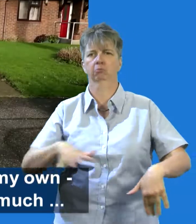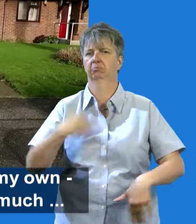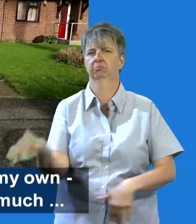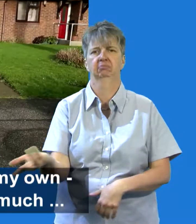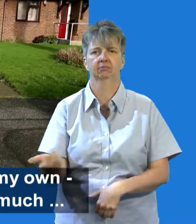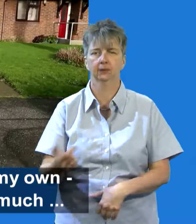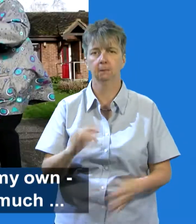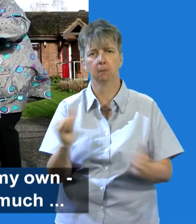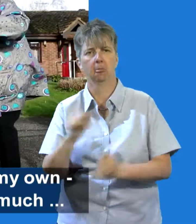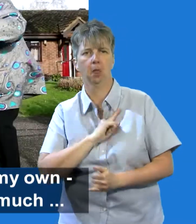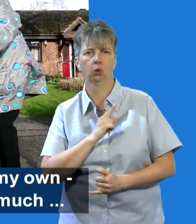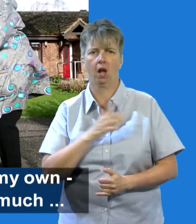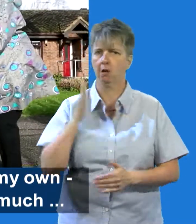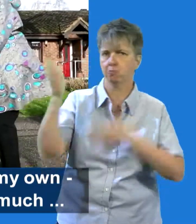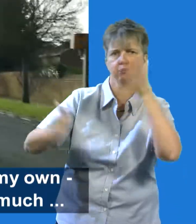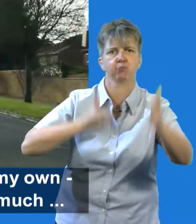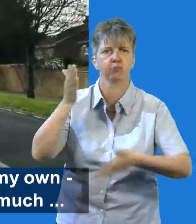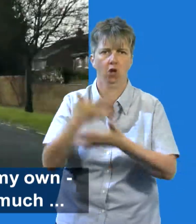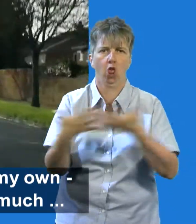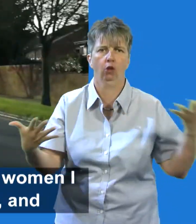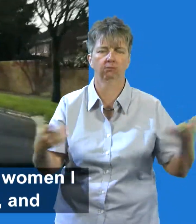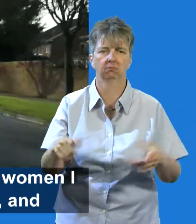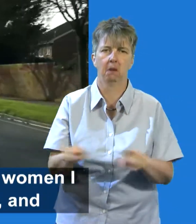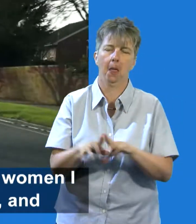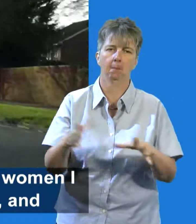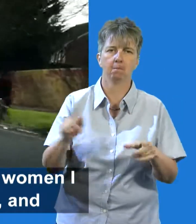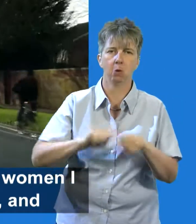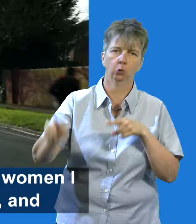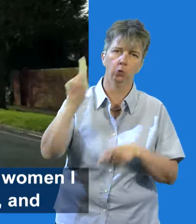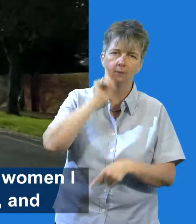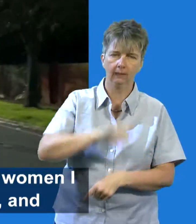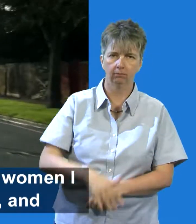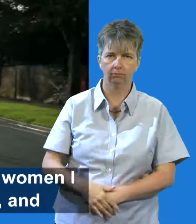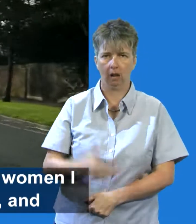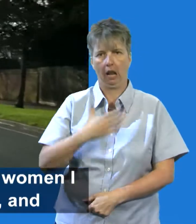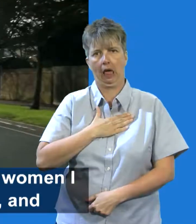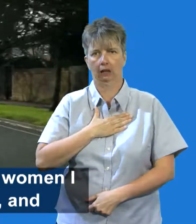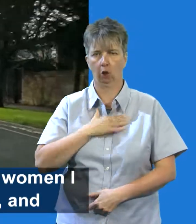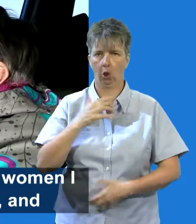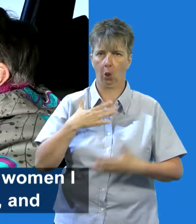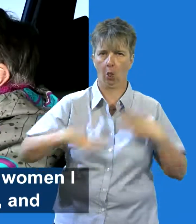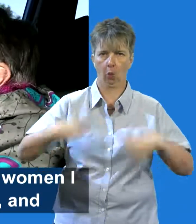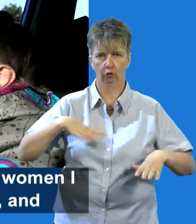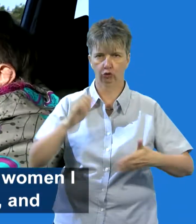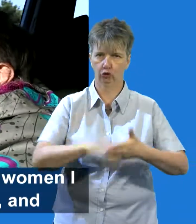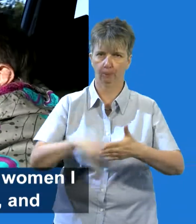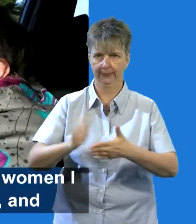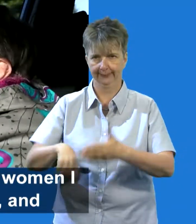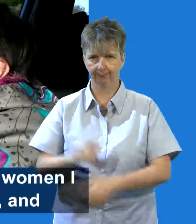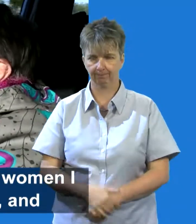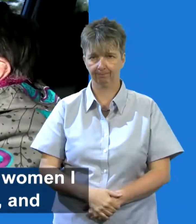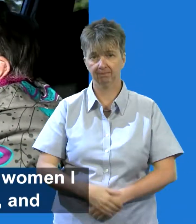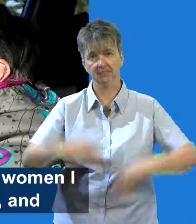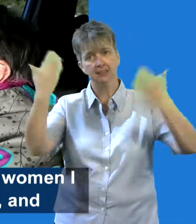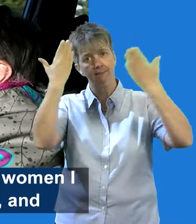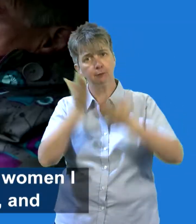want to be on my own. That's probably why I go out so much. I do go quite often. I'm like most women, I like shopping